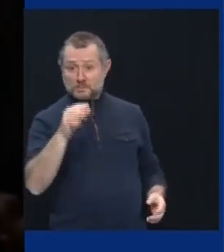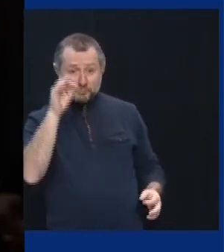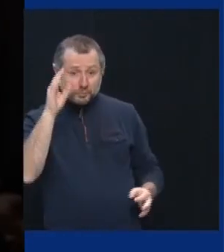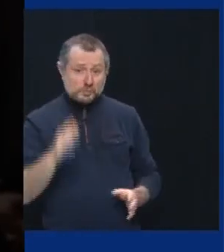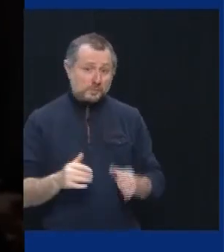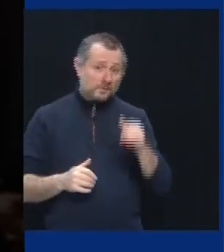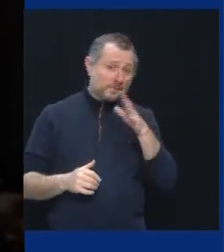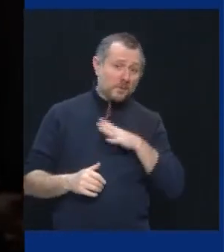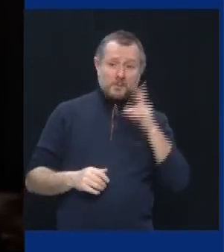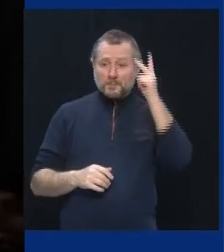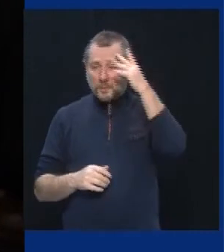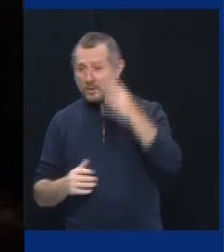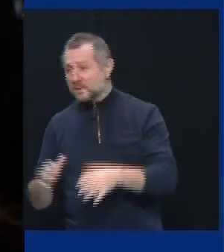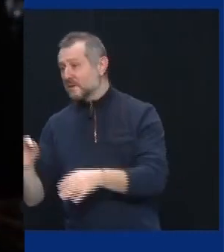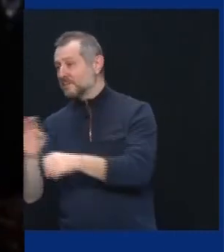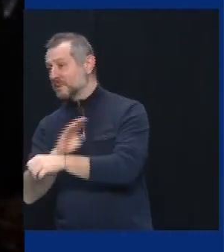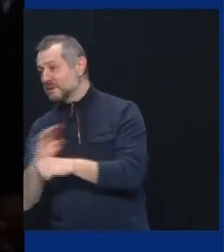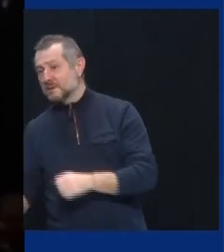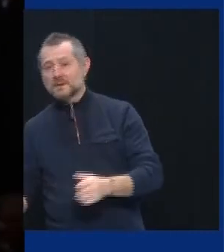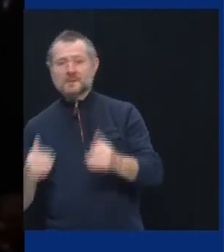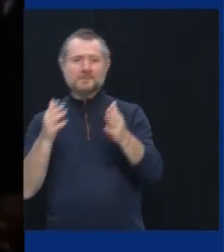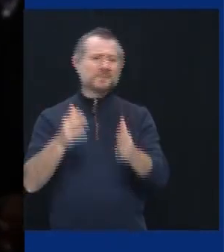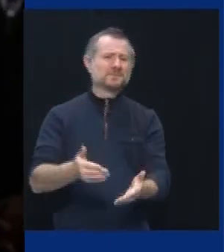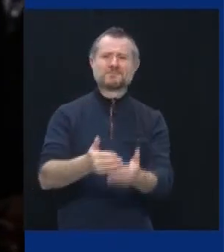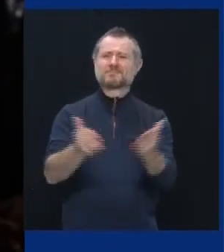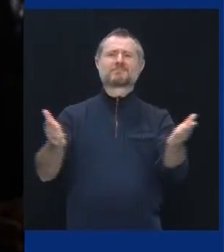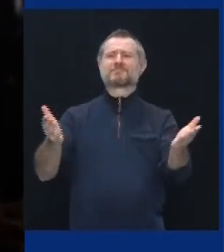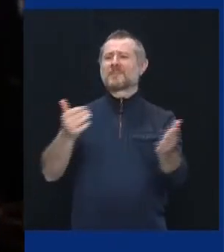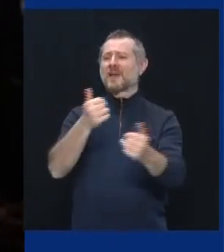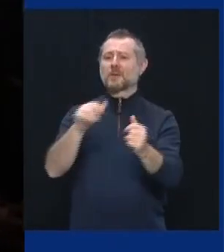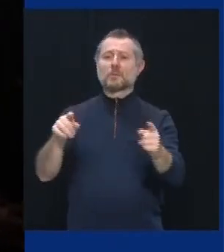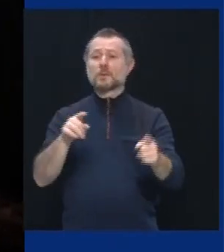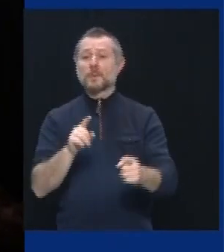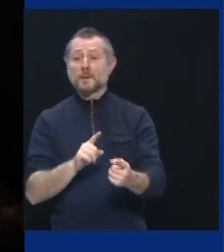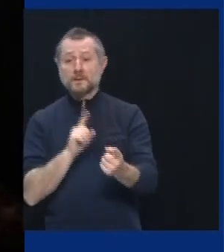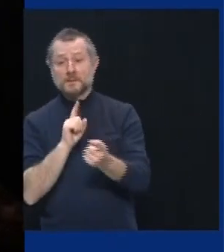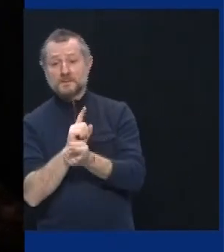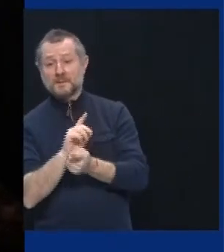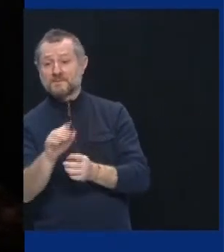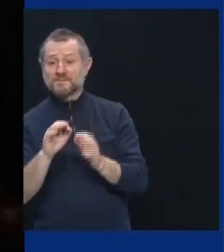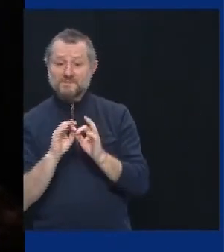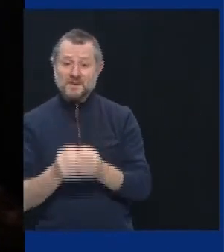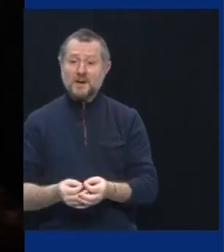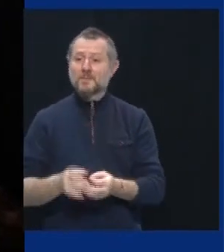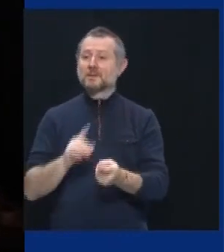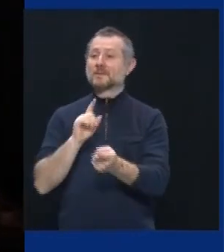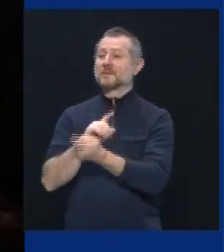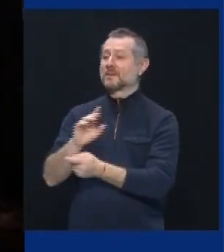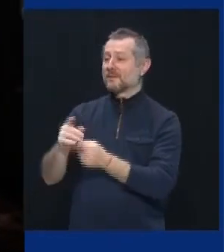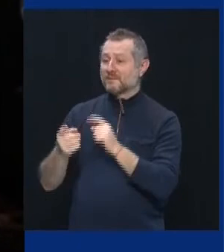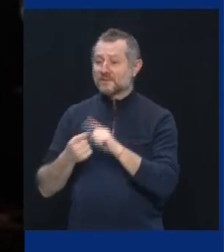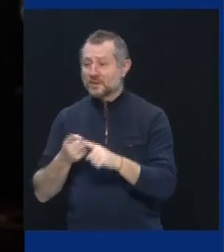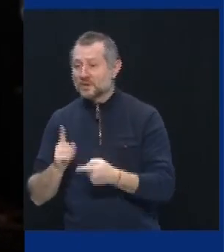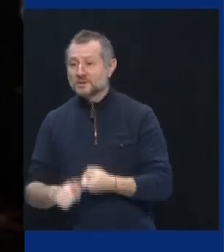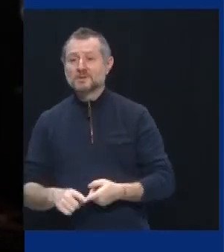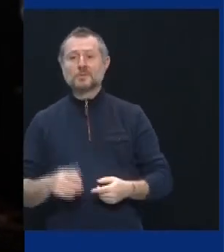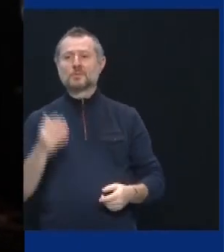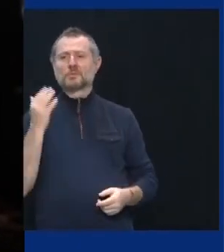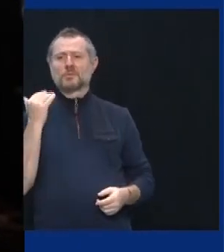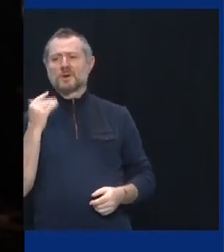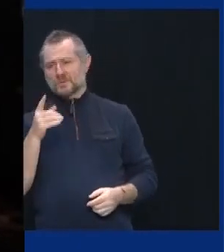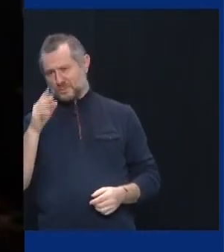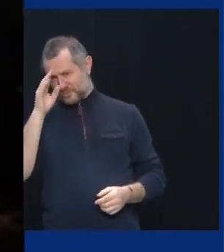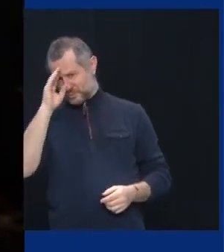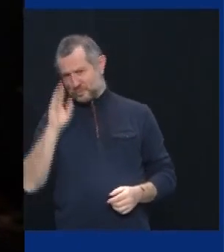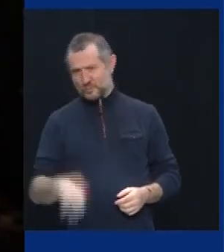politician, a business person, you go to your family and you go to your friends because you know that they are